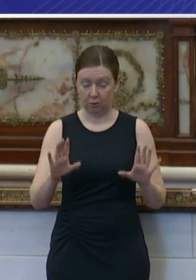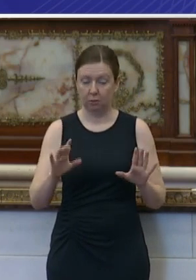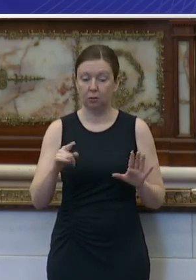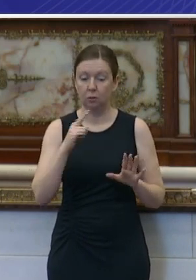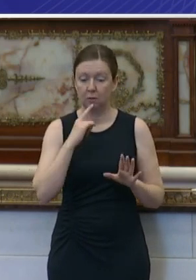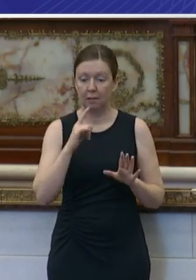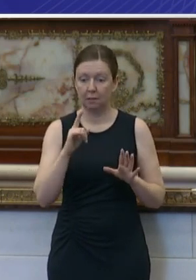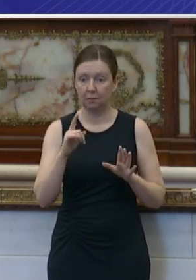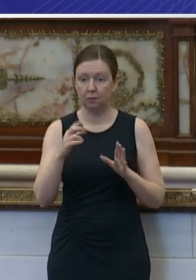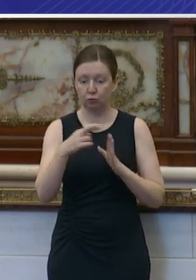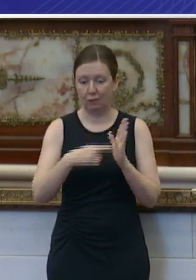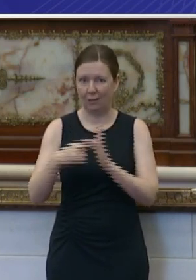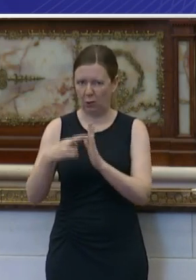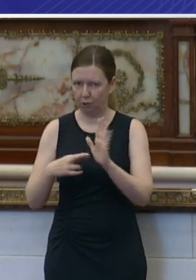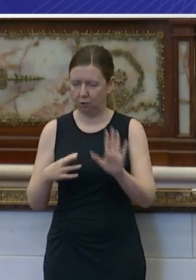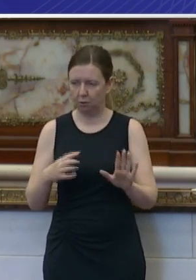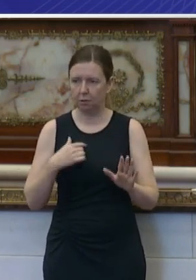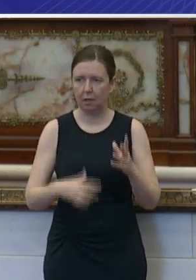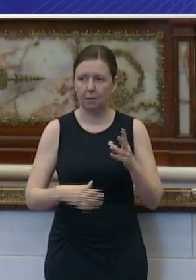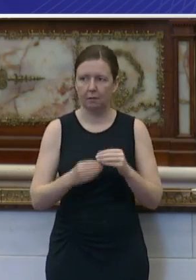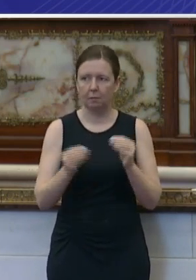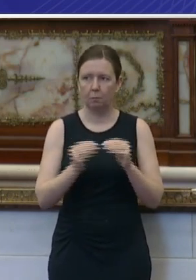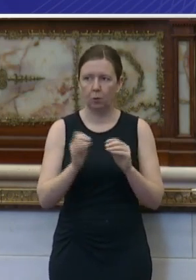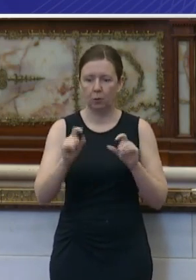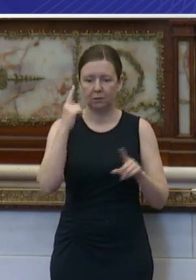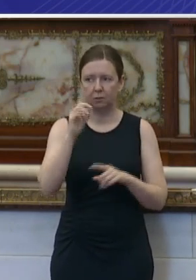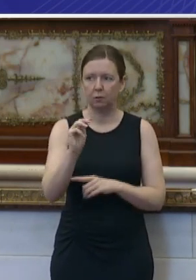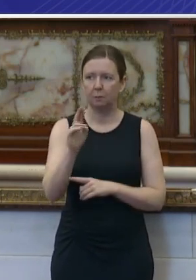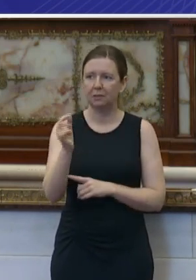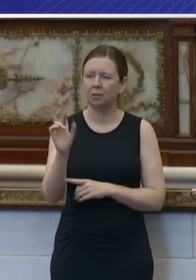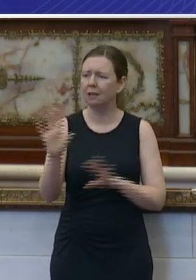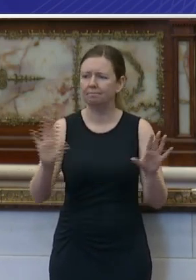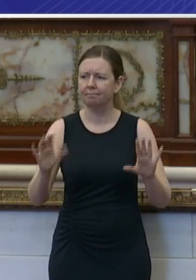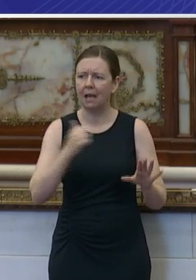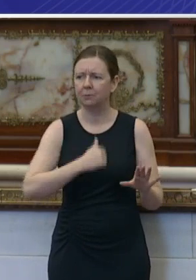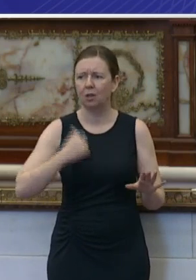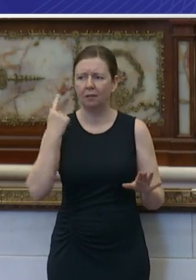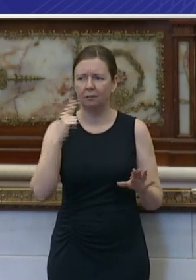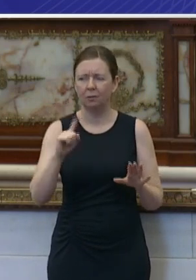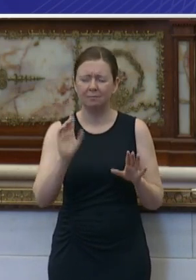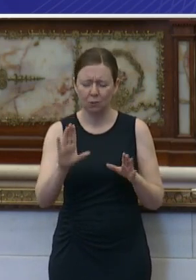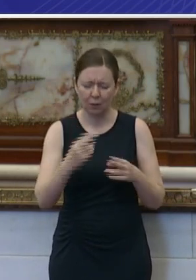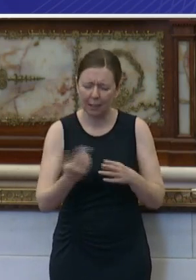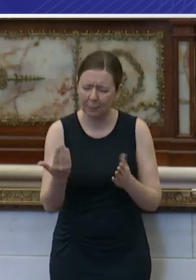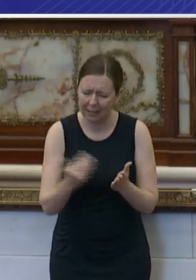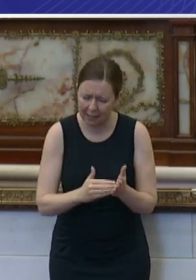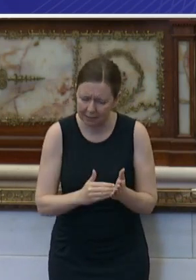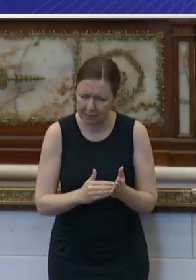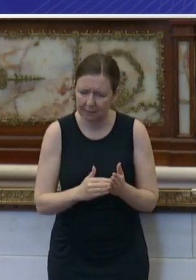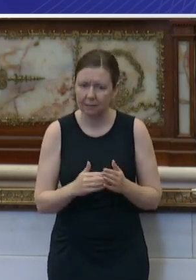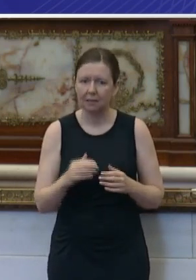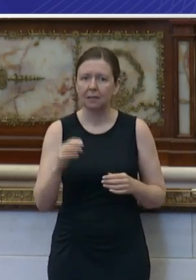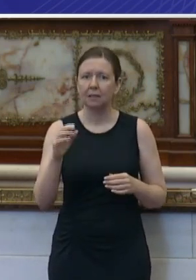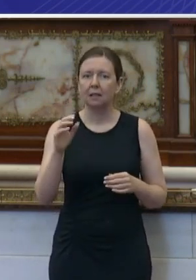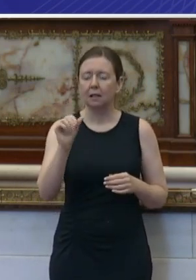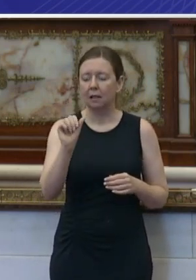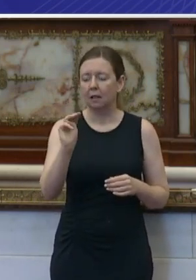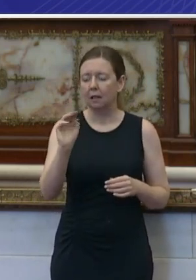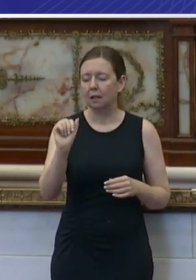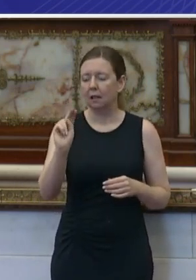be just through regulations. Okay, I have an additional question for Mr. Laser. Oh, I'm sorry, miss your name again, I'm sorry.